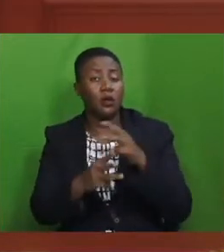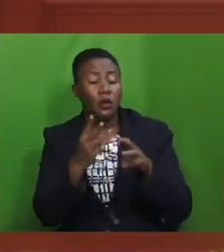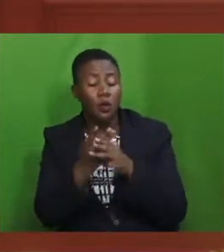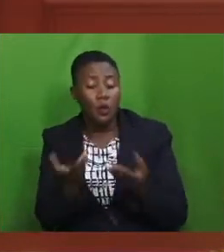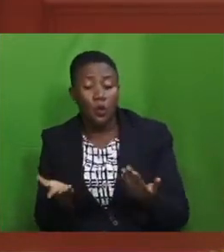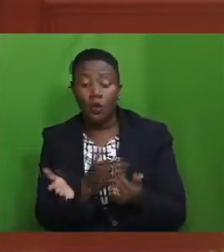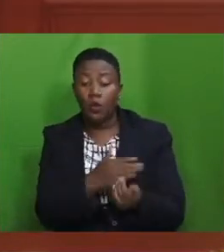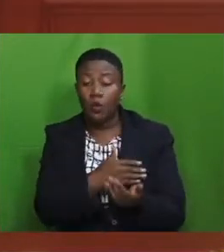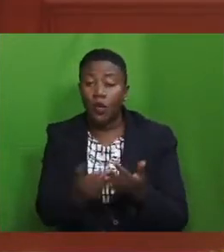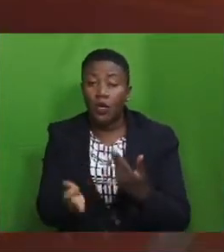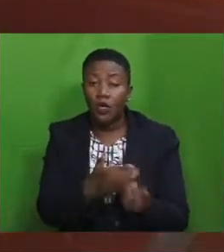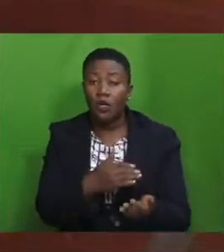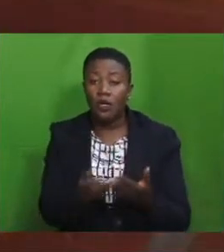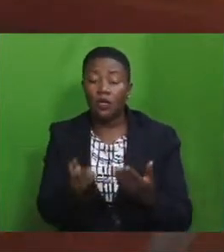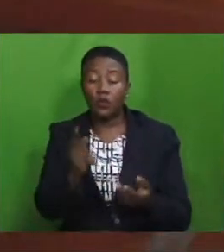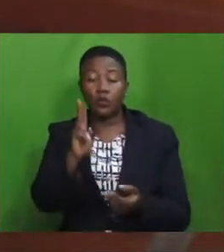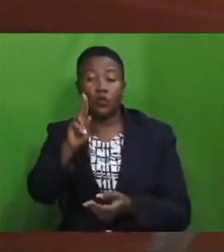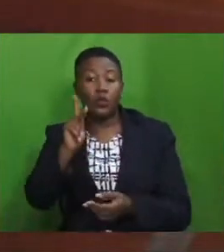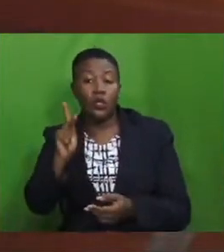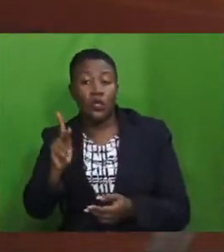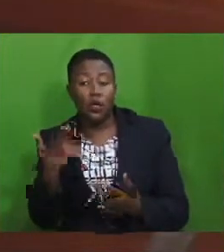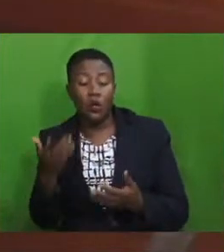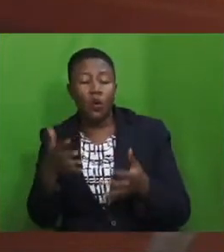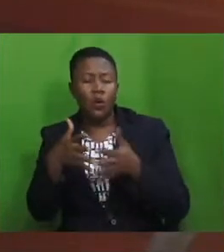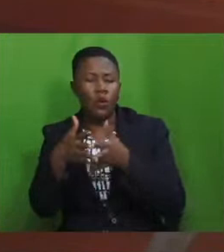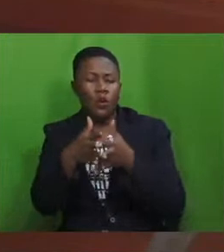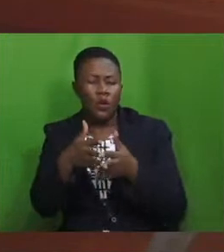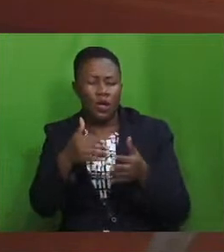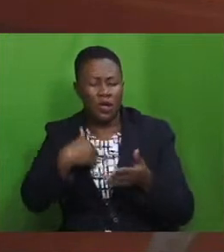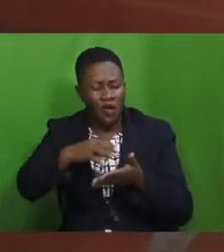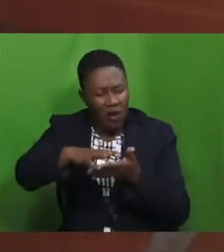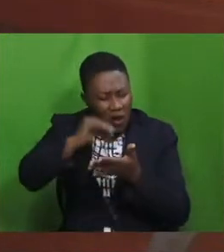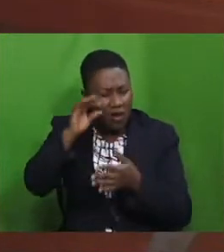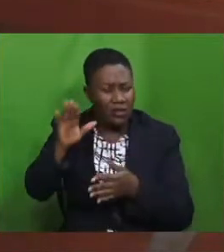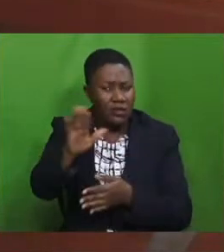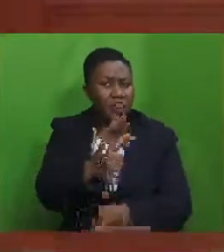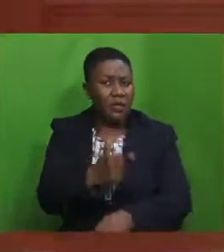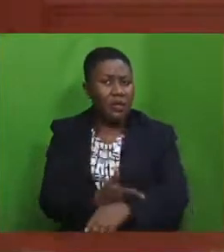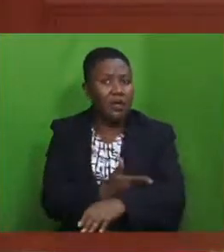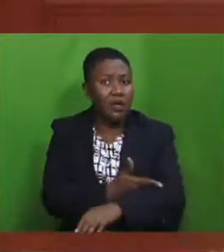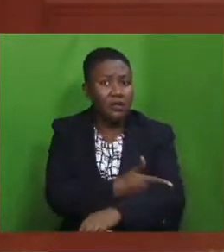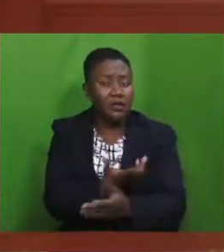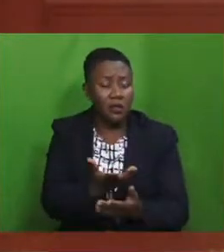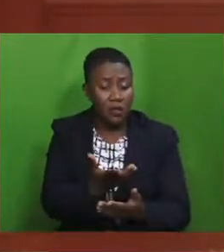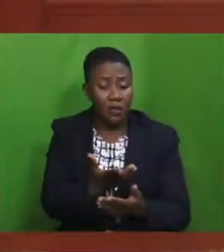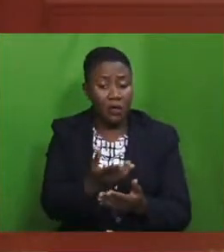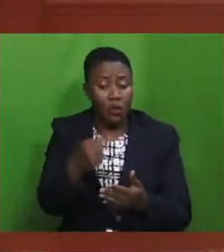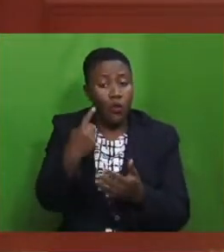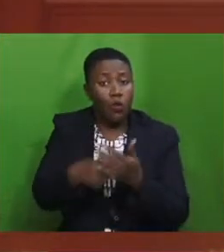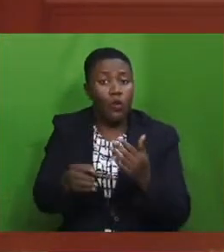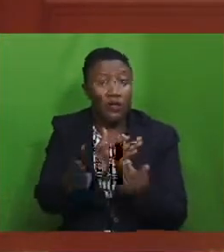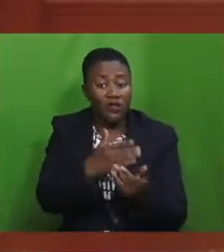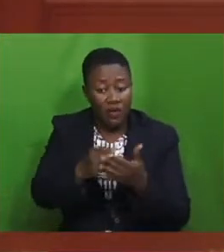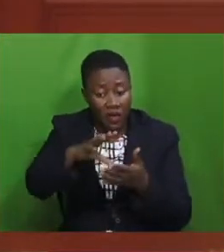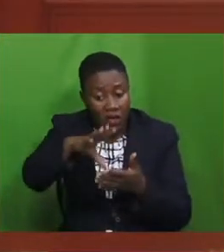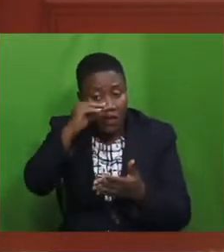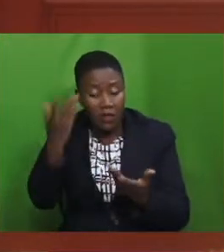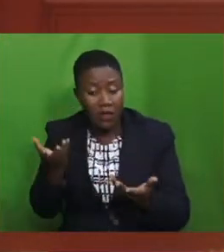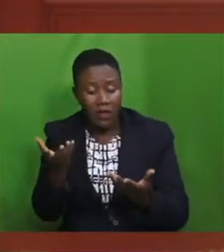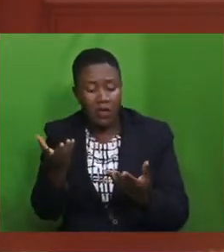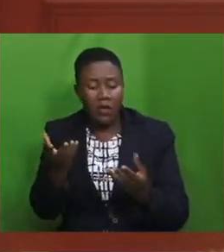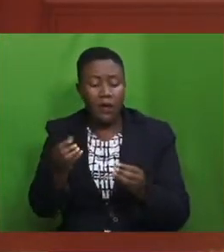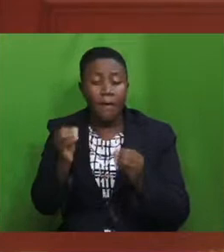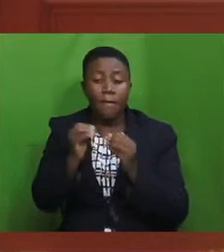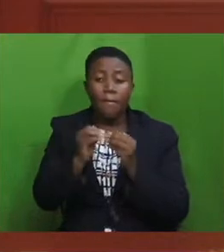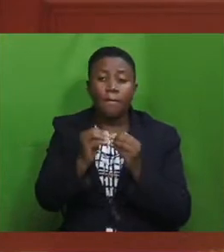Kingdom or United States of America, have learned their lessons. And the lesson is that a vaccinated